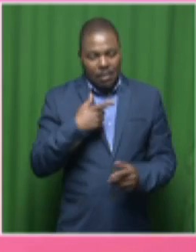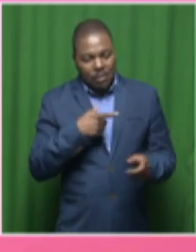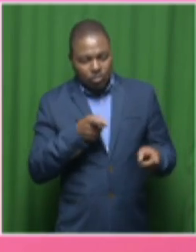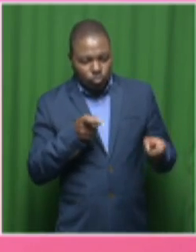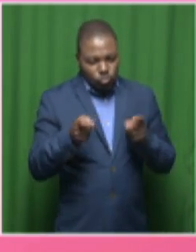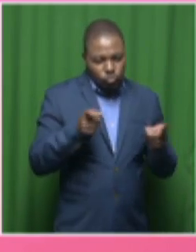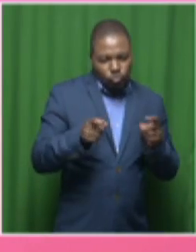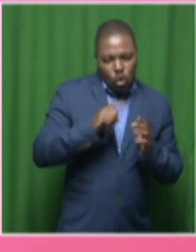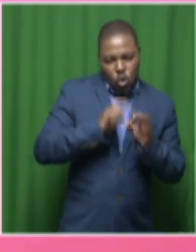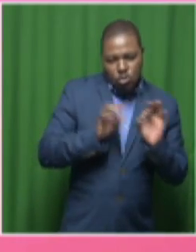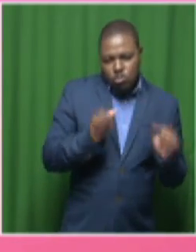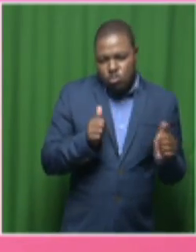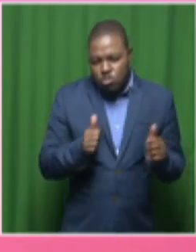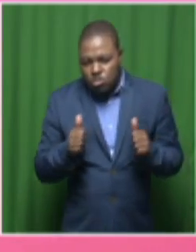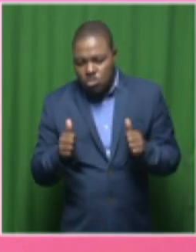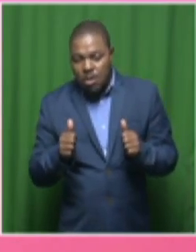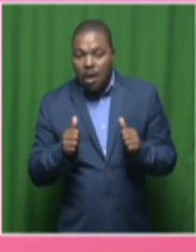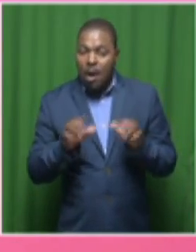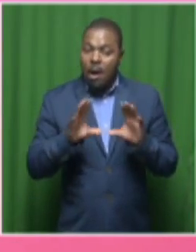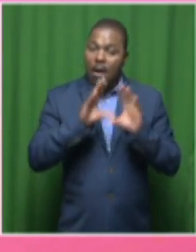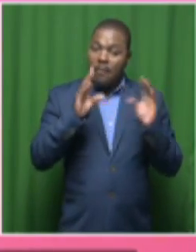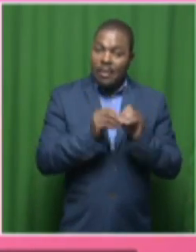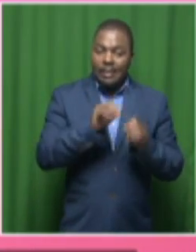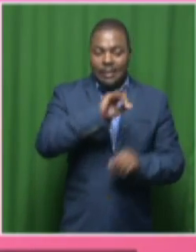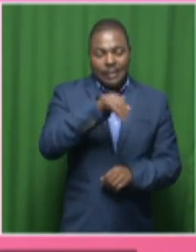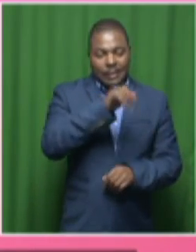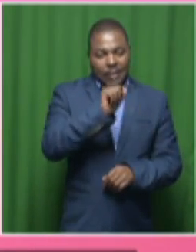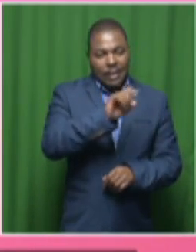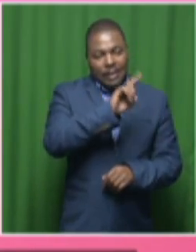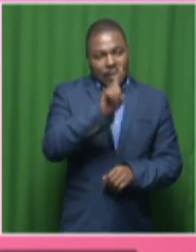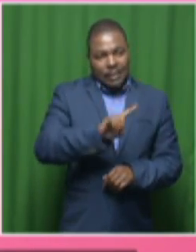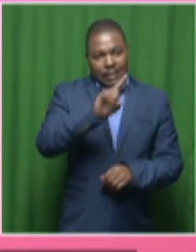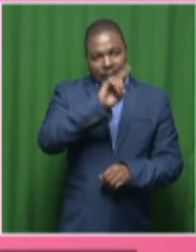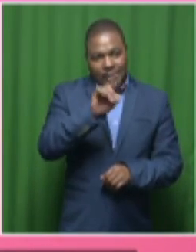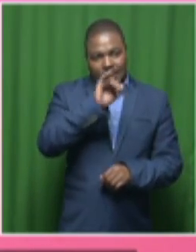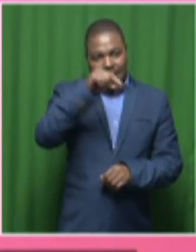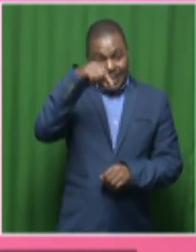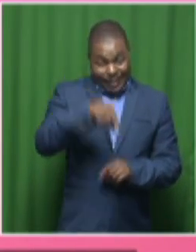make sure that everything that comes after Jazziq, out